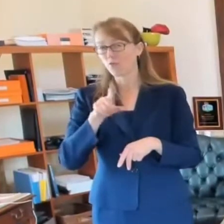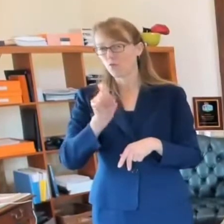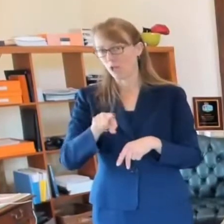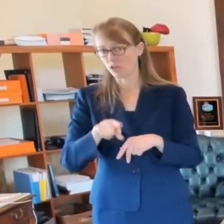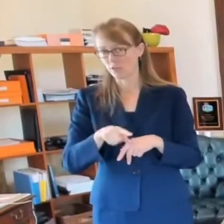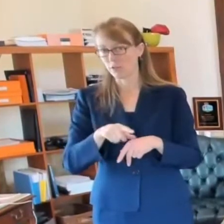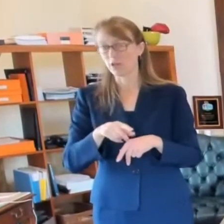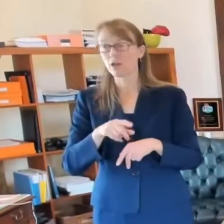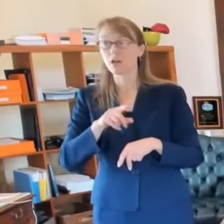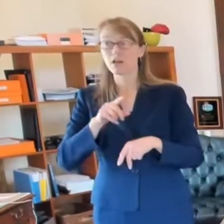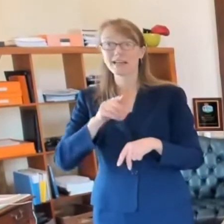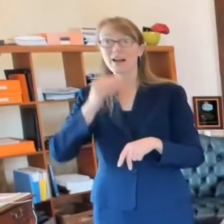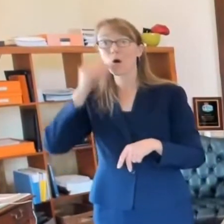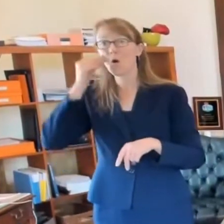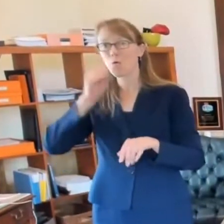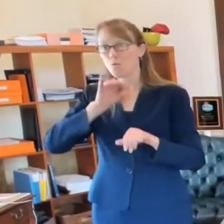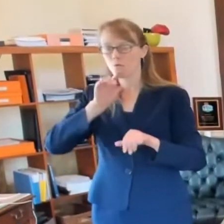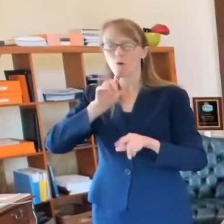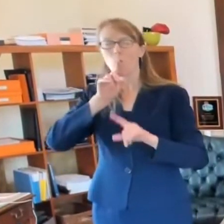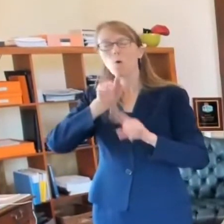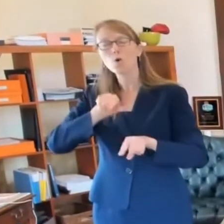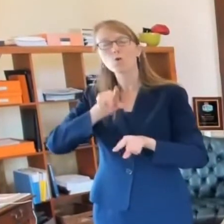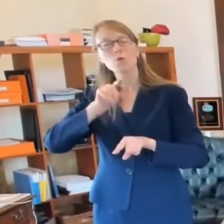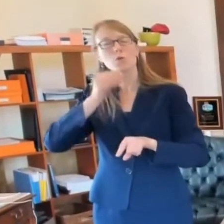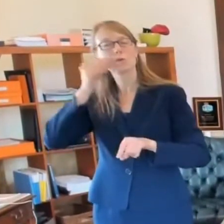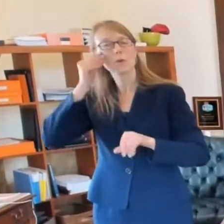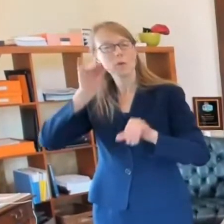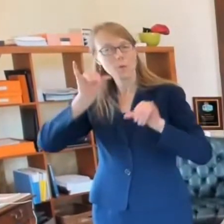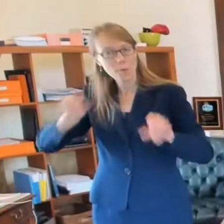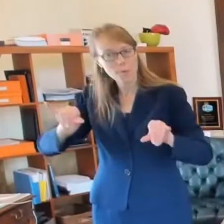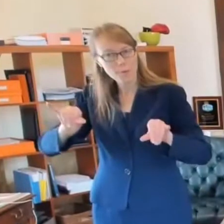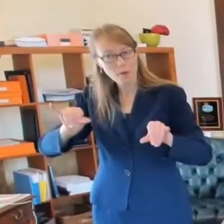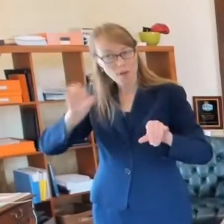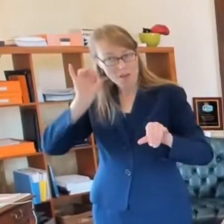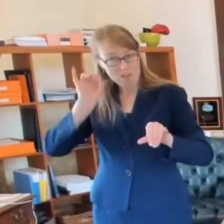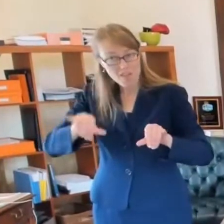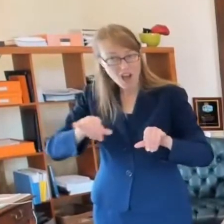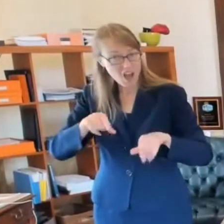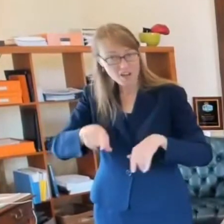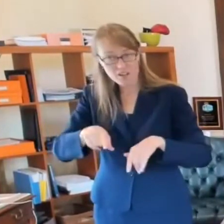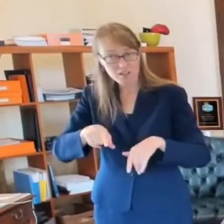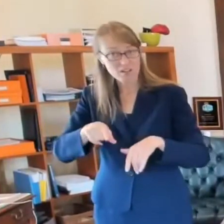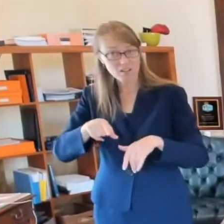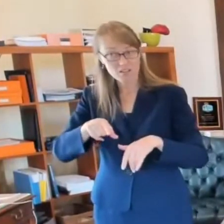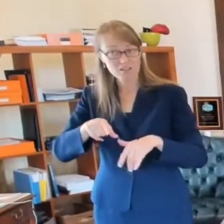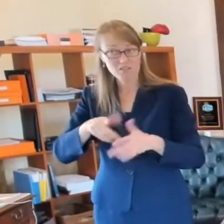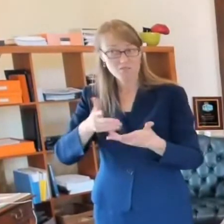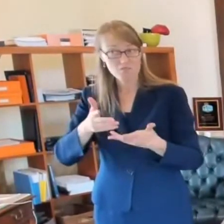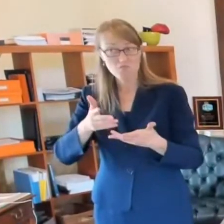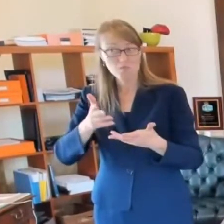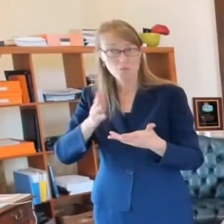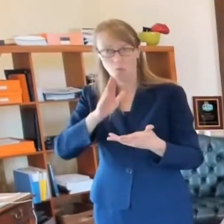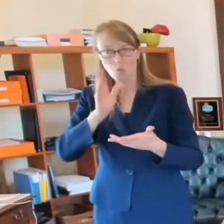Nicholas, it's not out of the question, but we certainly are trying to do everything we can to avoid it.